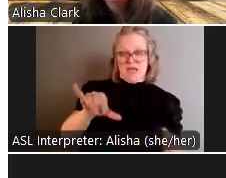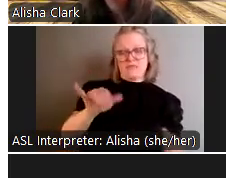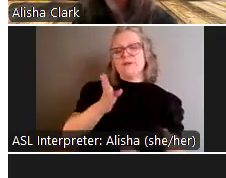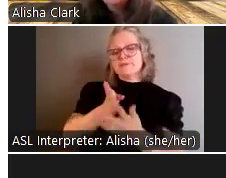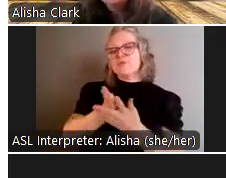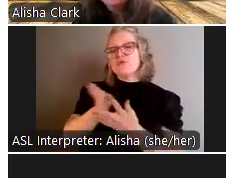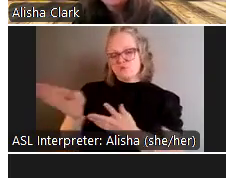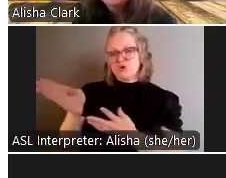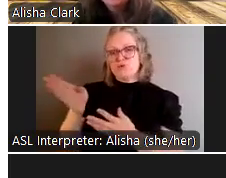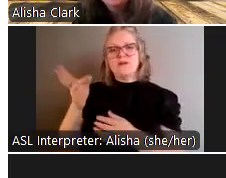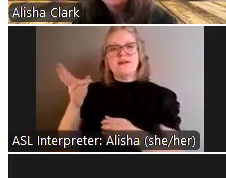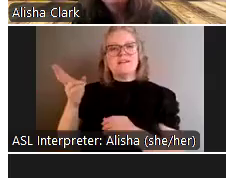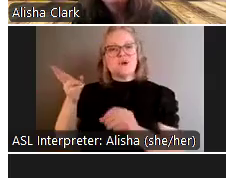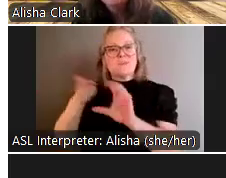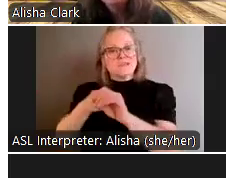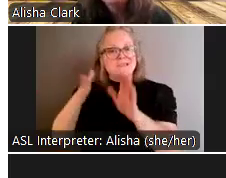participant directed